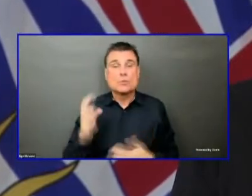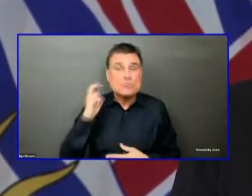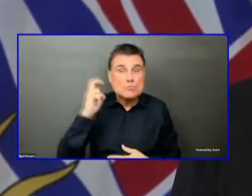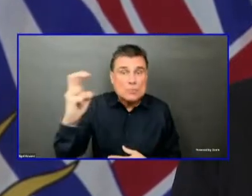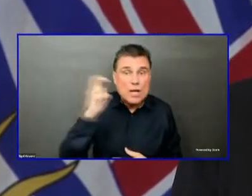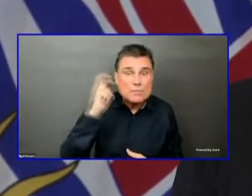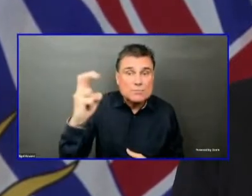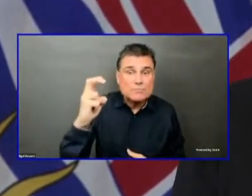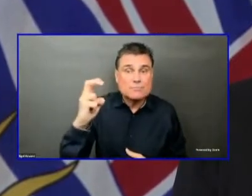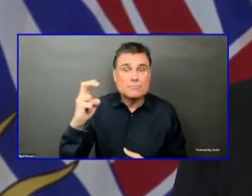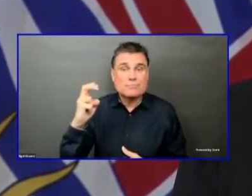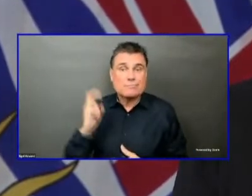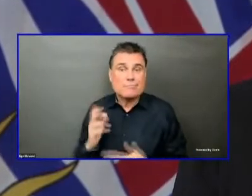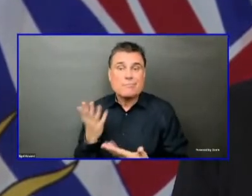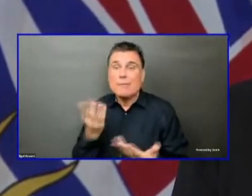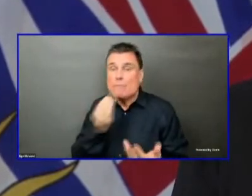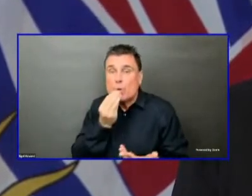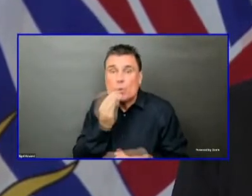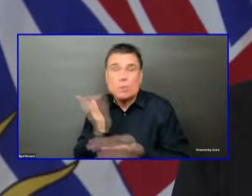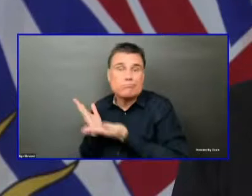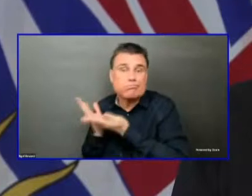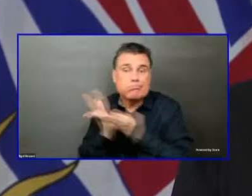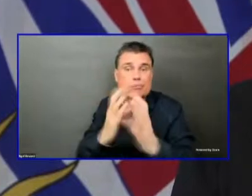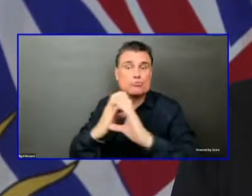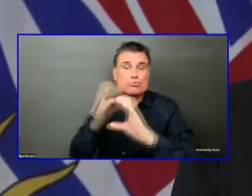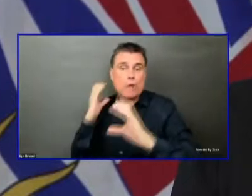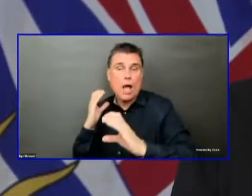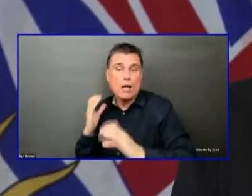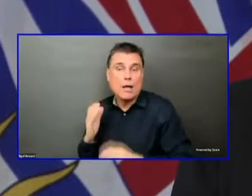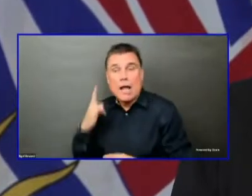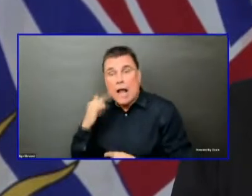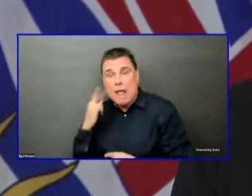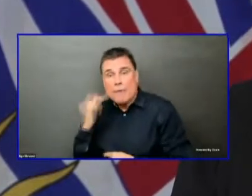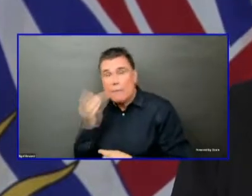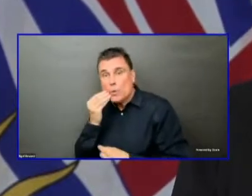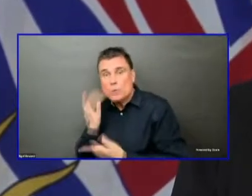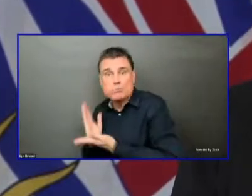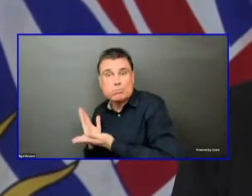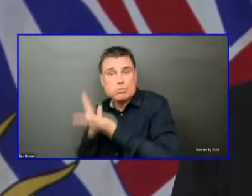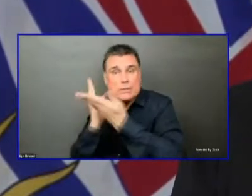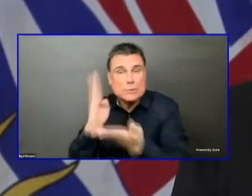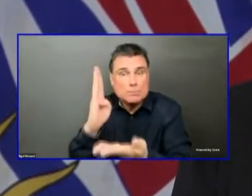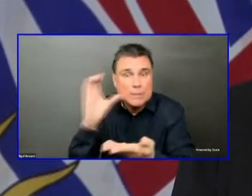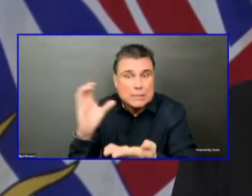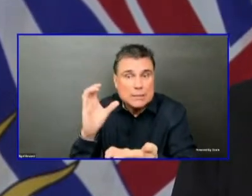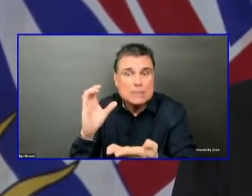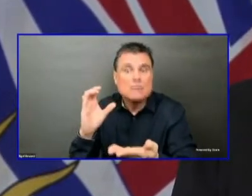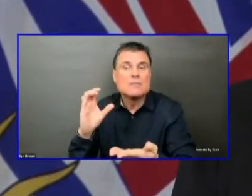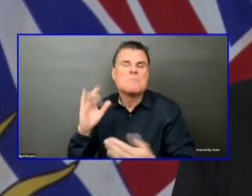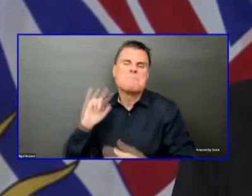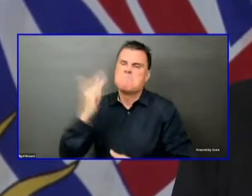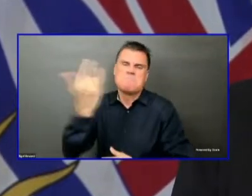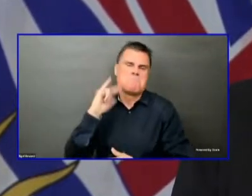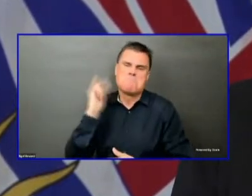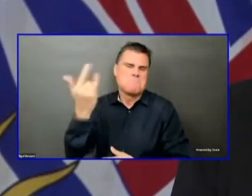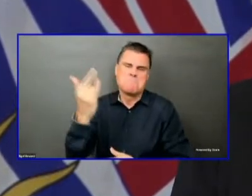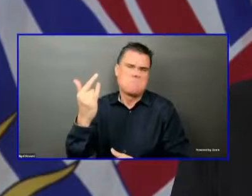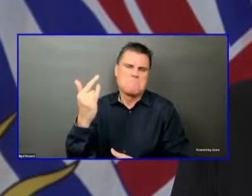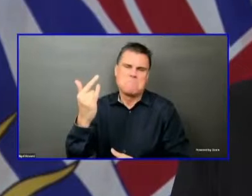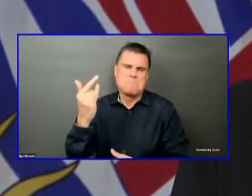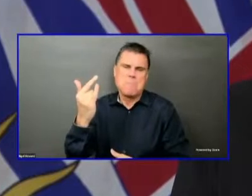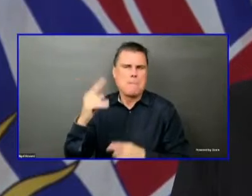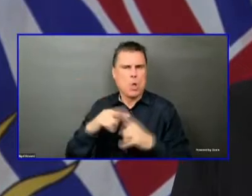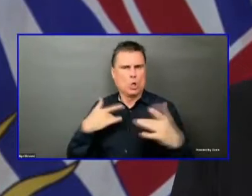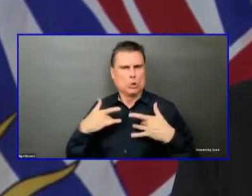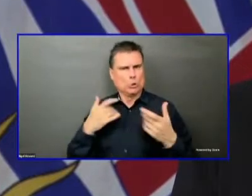and California. It wouldn't be so much air travel here as surface travel that might bring it in. Yeah, we've